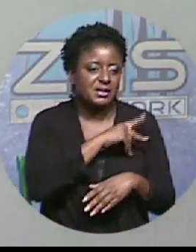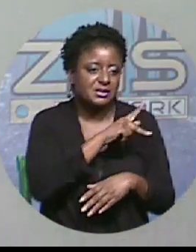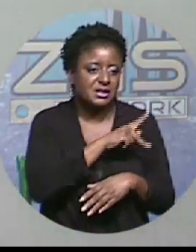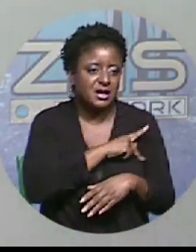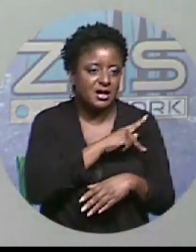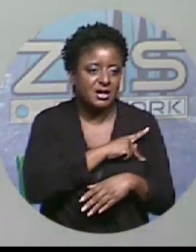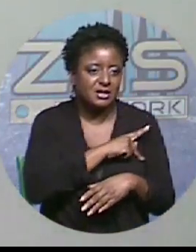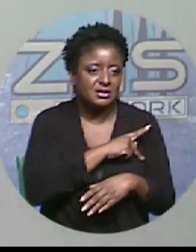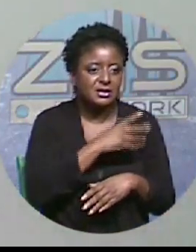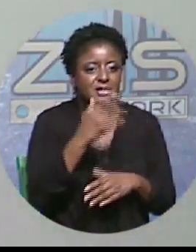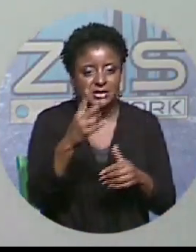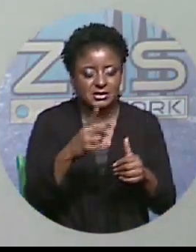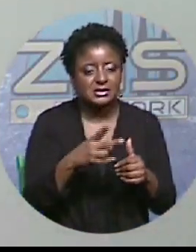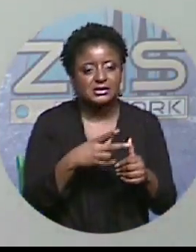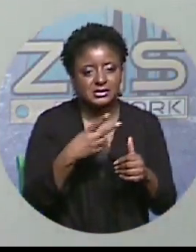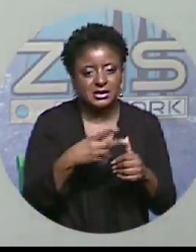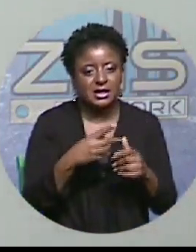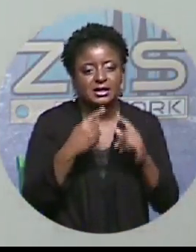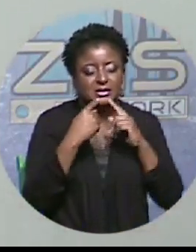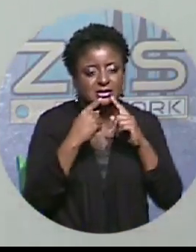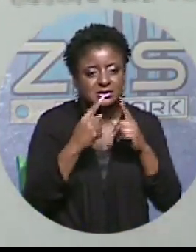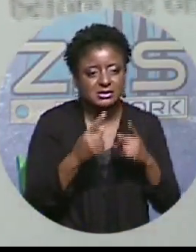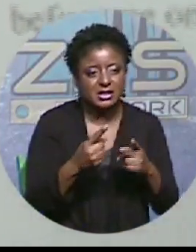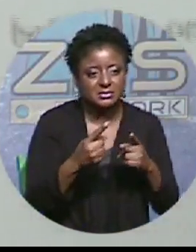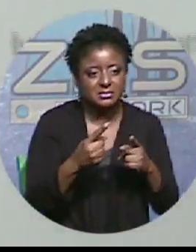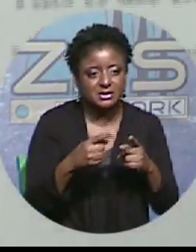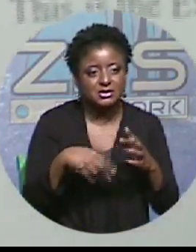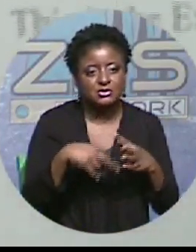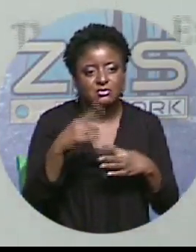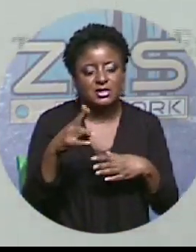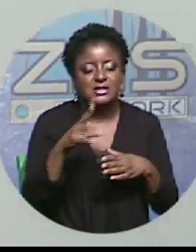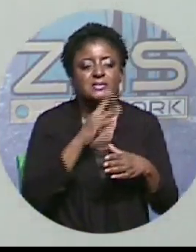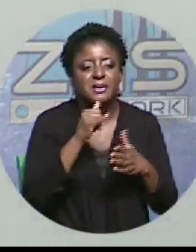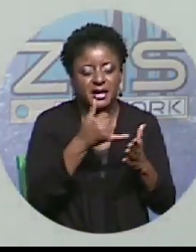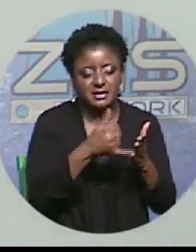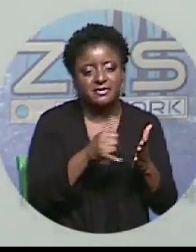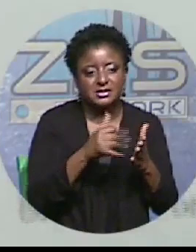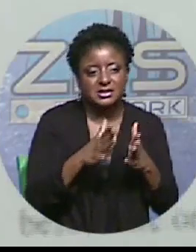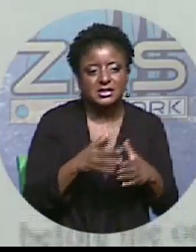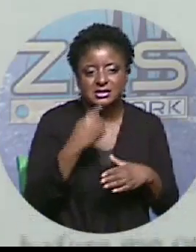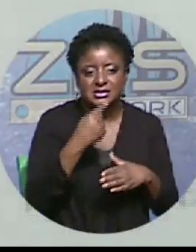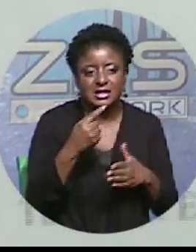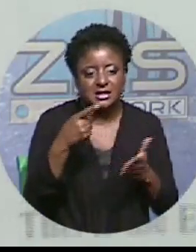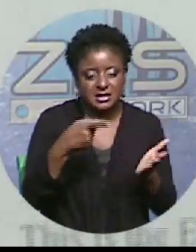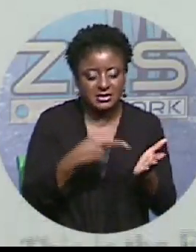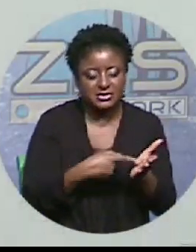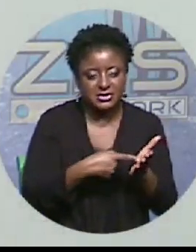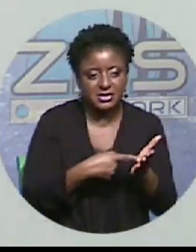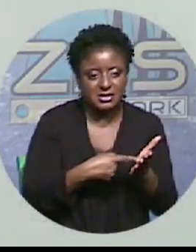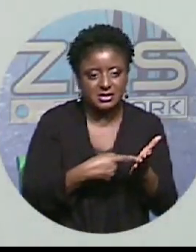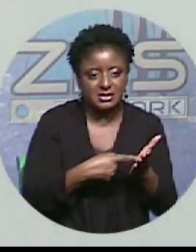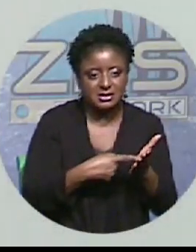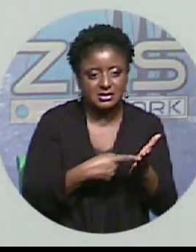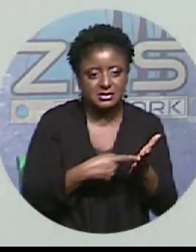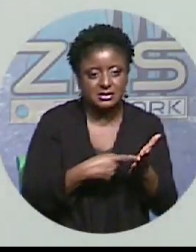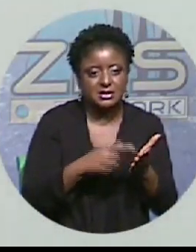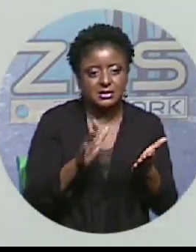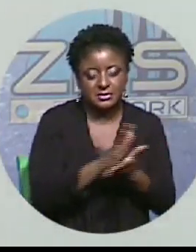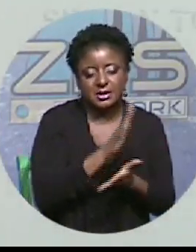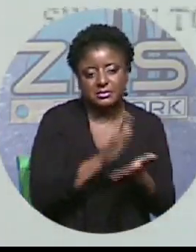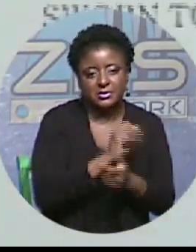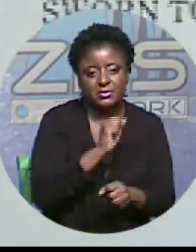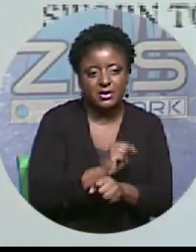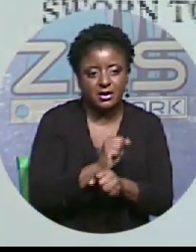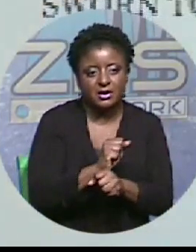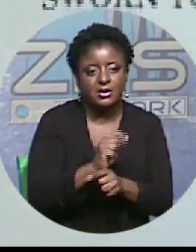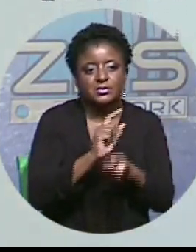affidavit released by the Save the Bay's investigator, John DiPaolo, who says it was edited from the duo's affidavit with Nygard lawyers, where